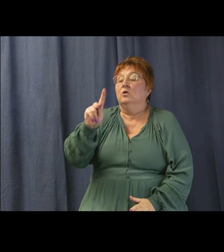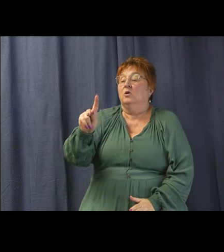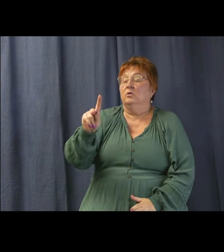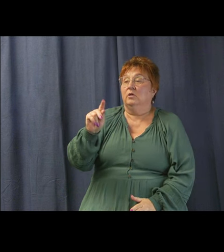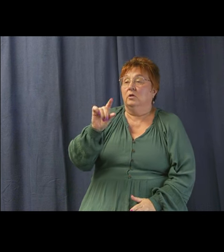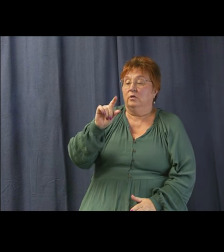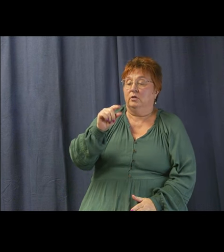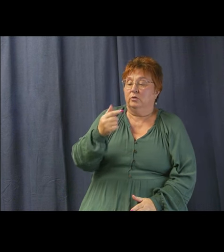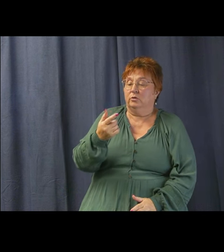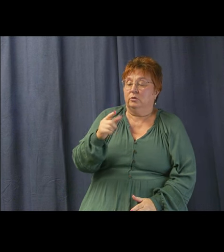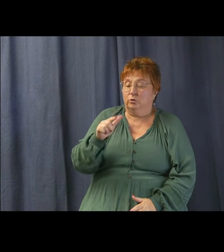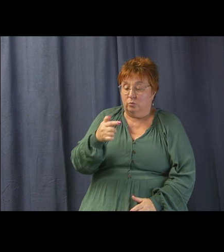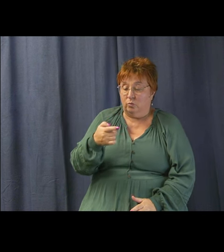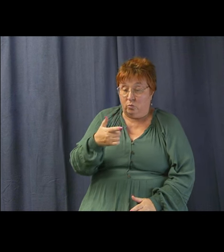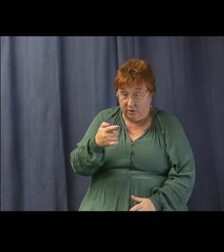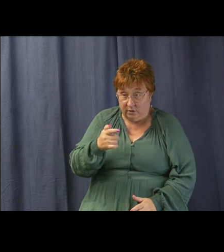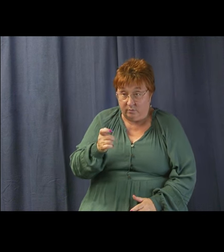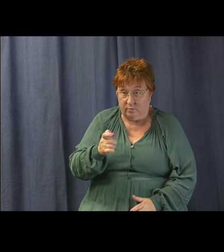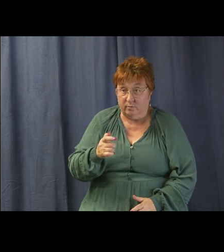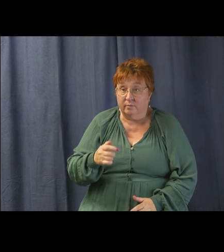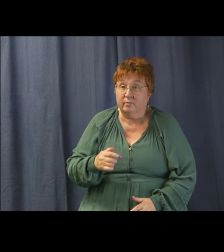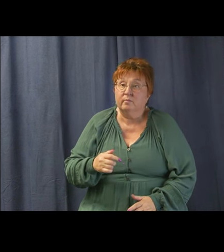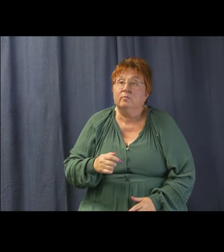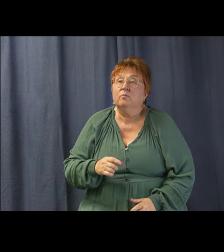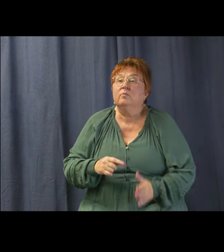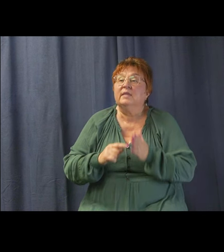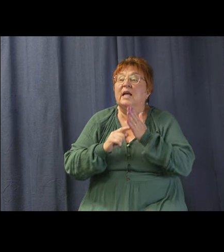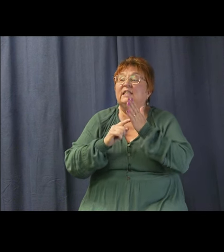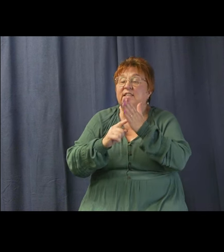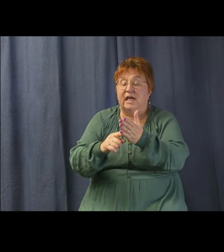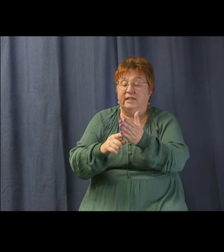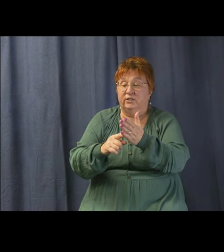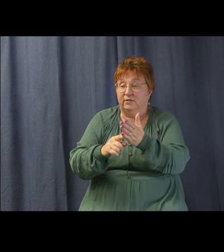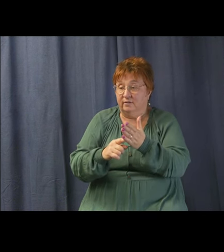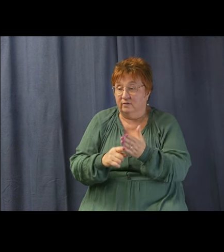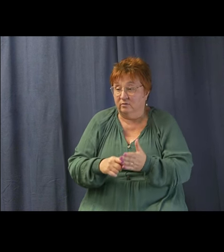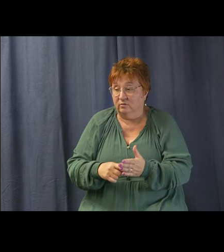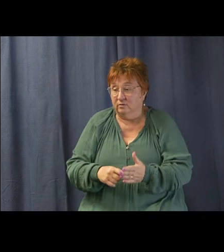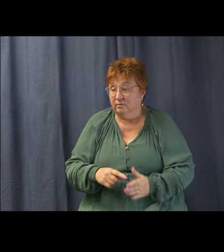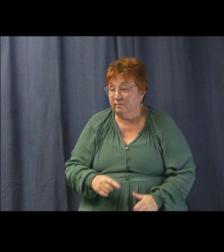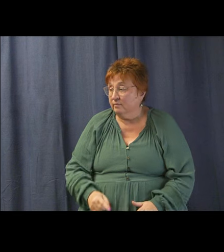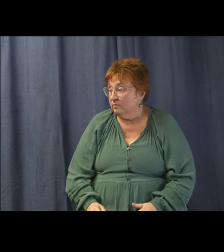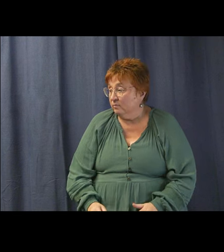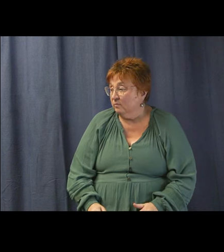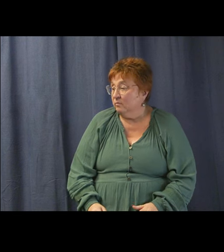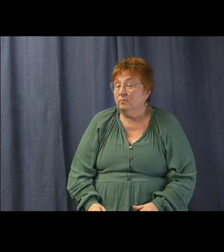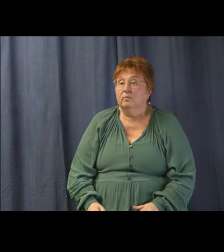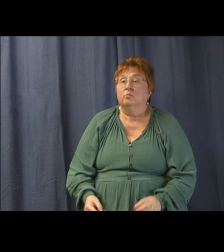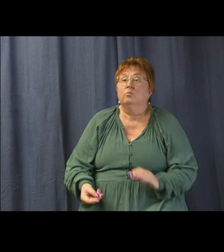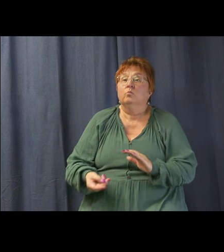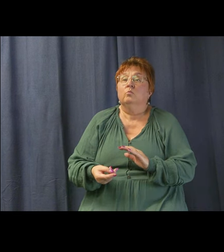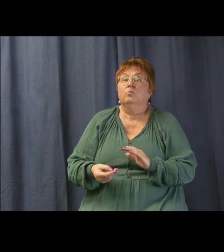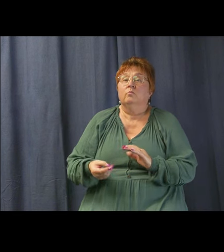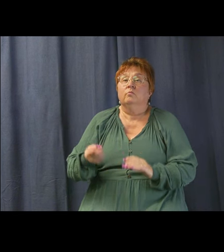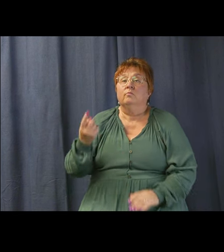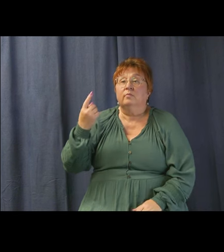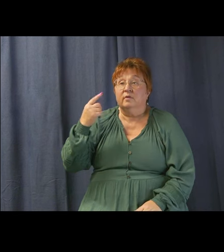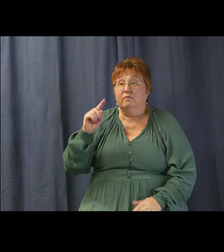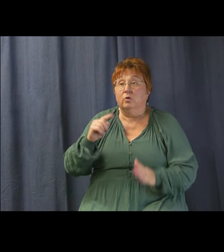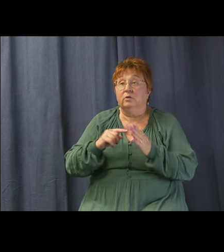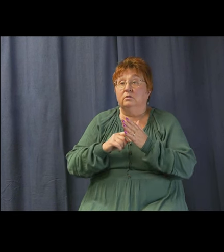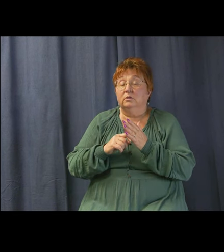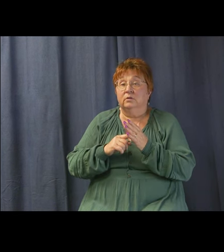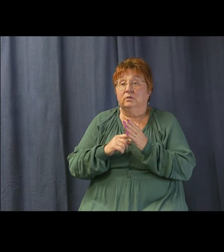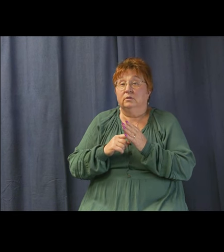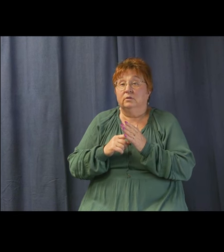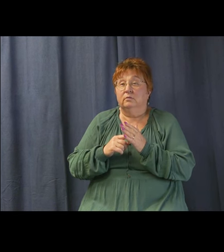There will be signs in the sun, the moon, and the stars. And in Genesis 1, 14, the number one reason was for signs.